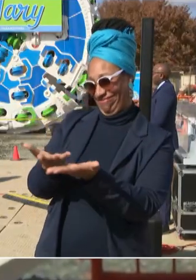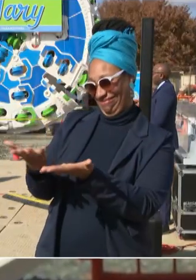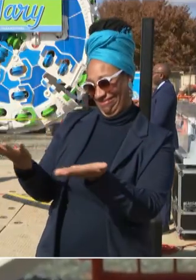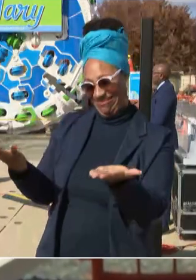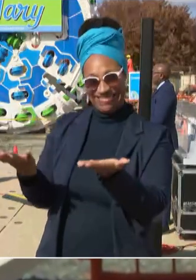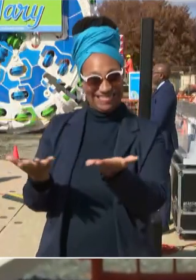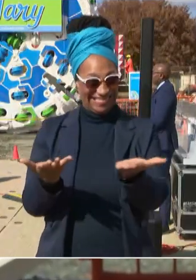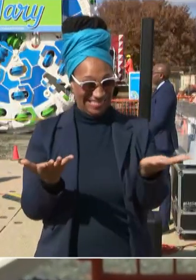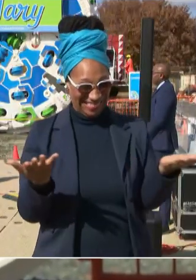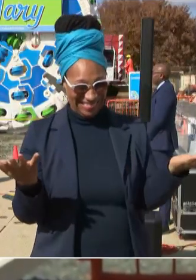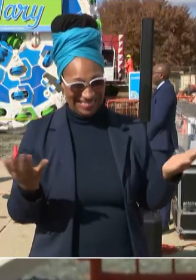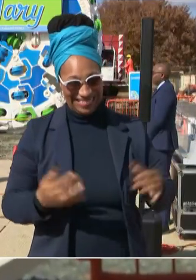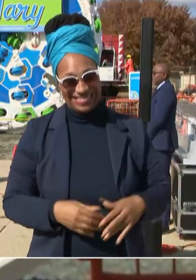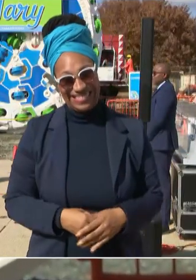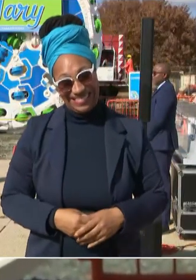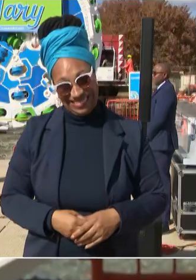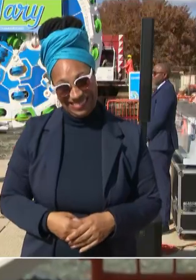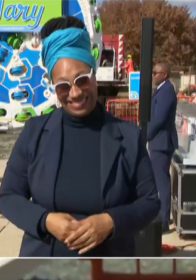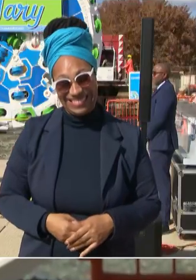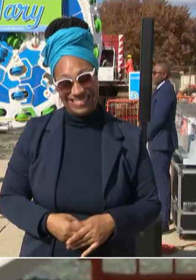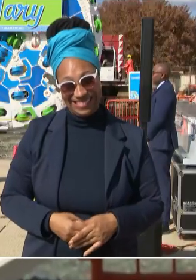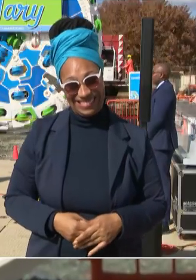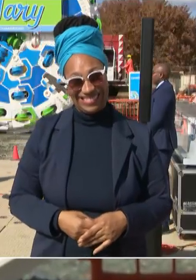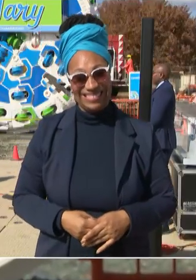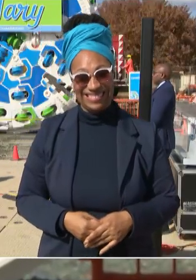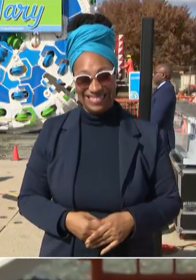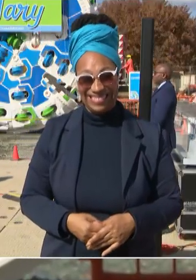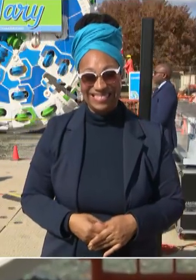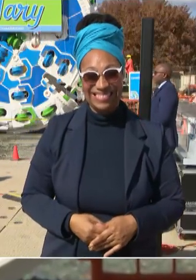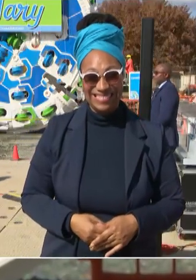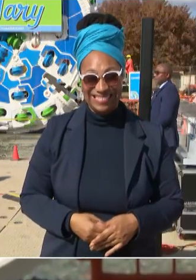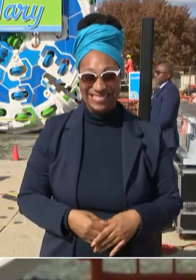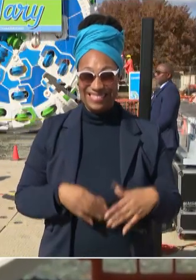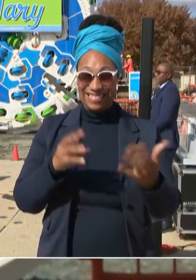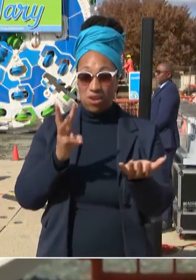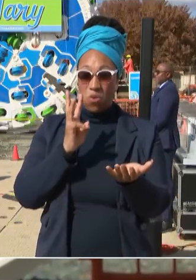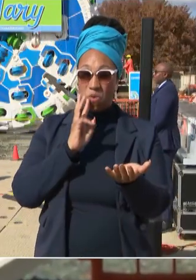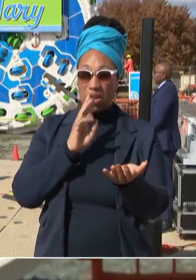Because, Gaddis, when they open up that water bill,